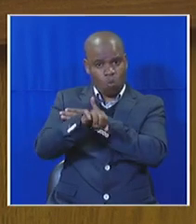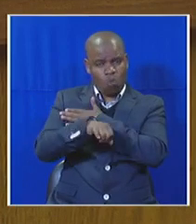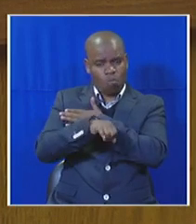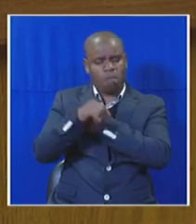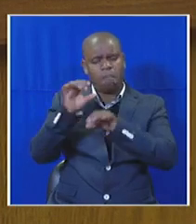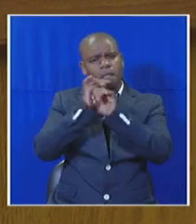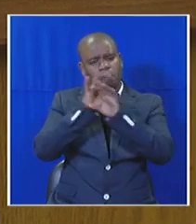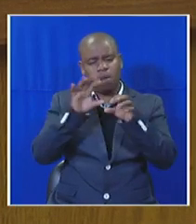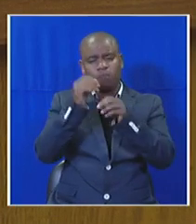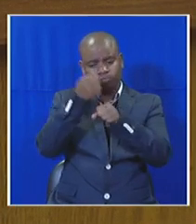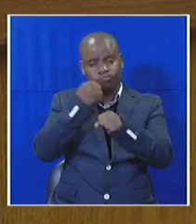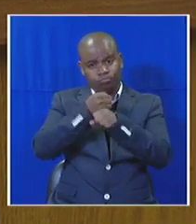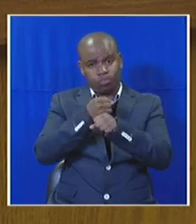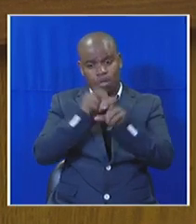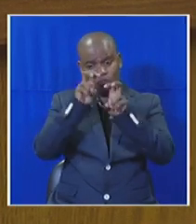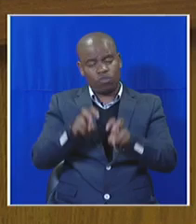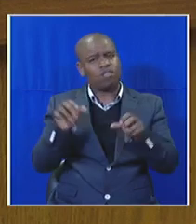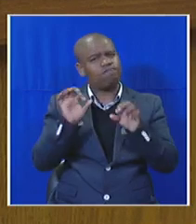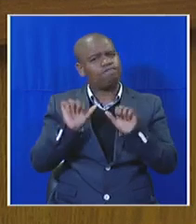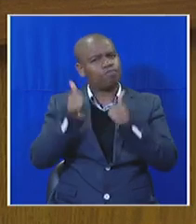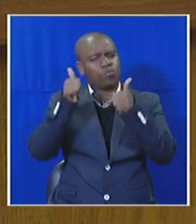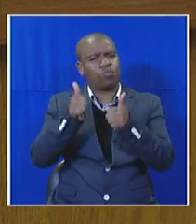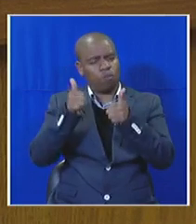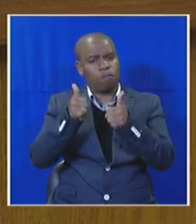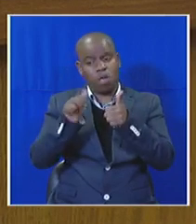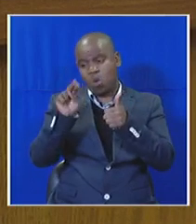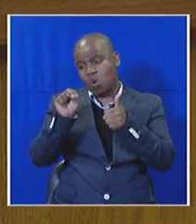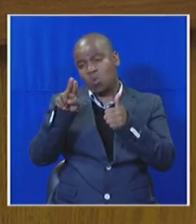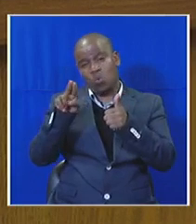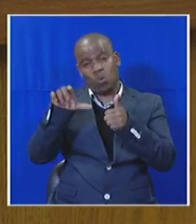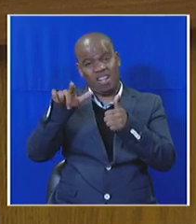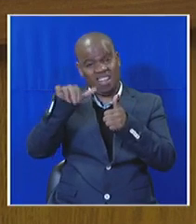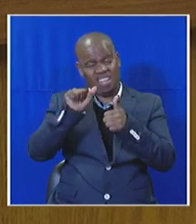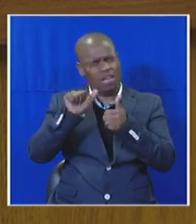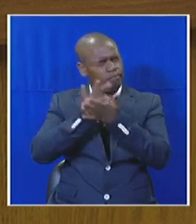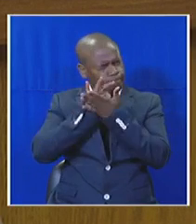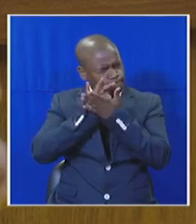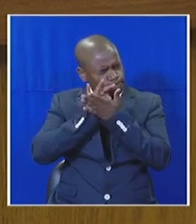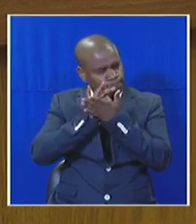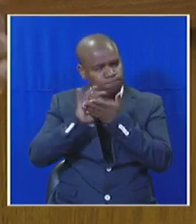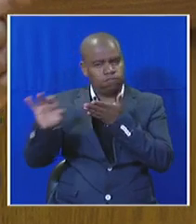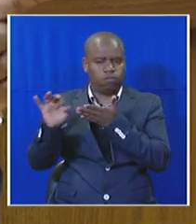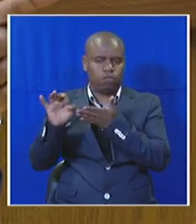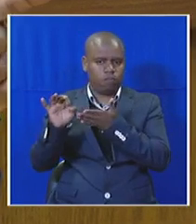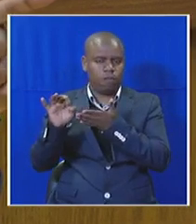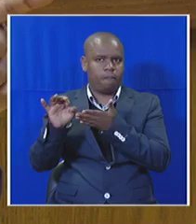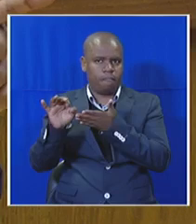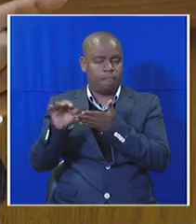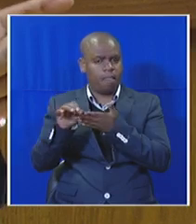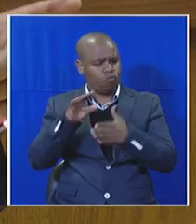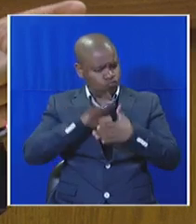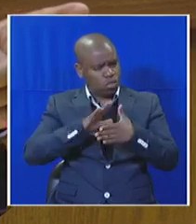clean energy. And nuclear is the cleanest energy. And that's why we're pursuing